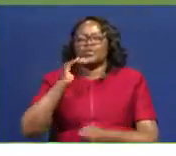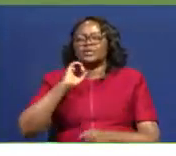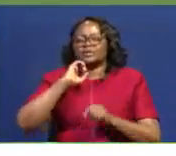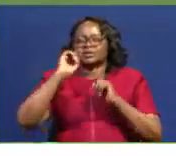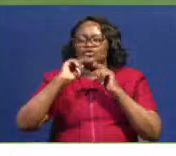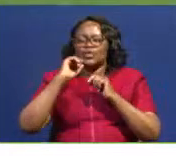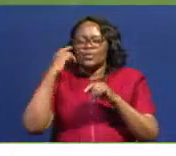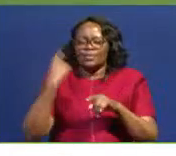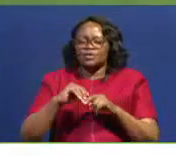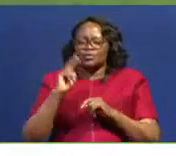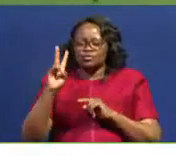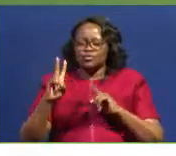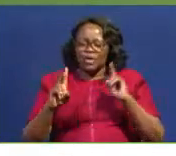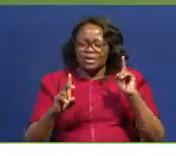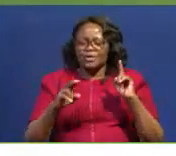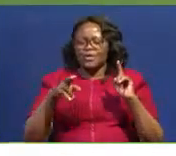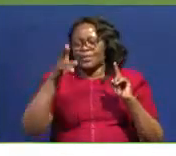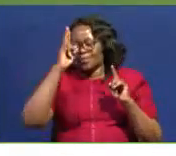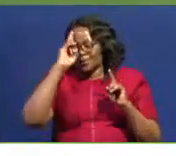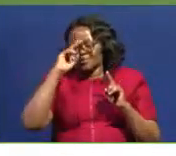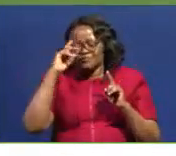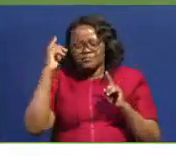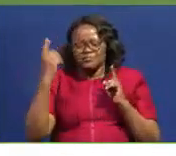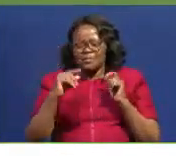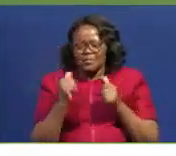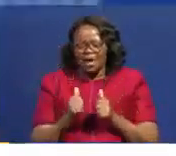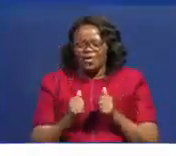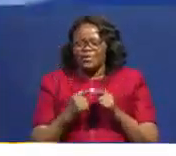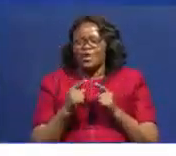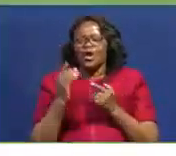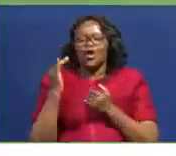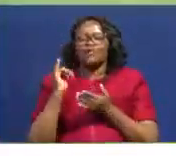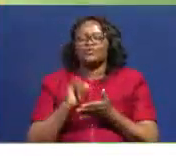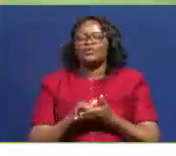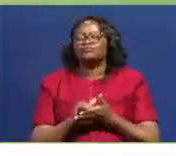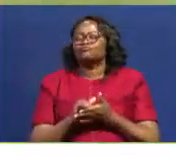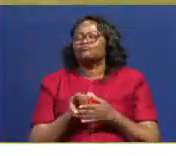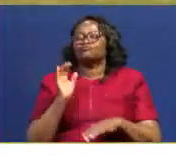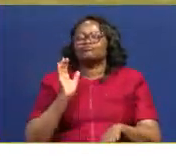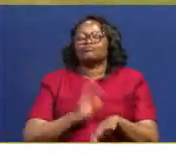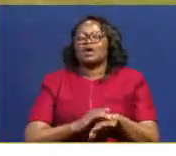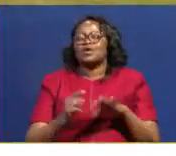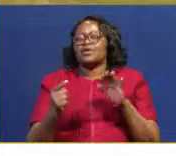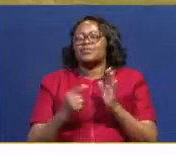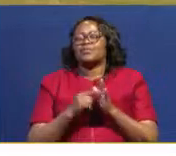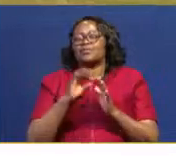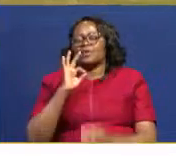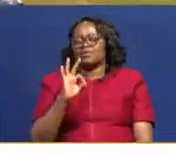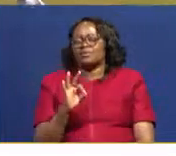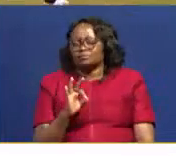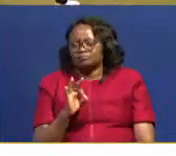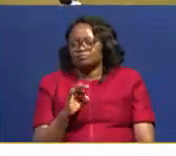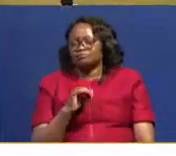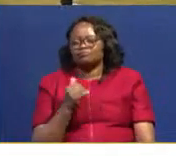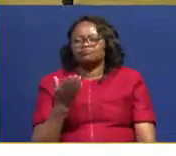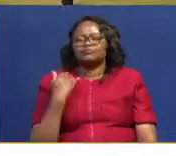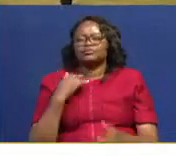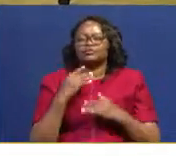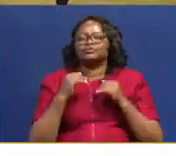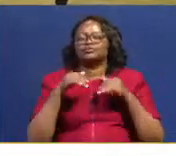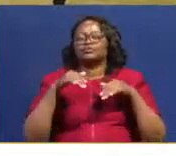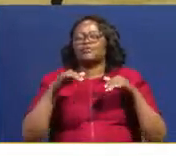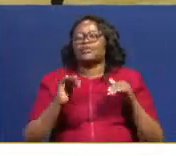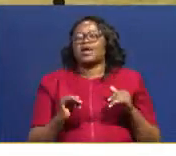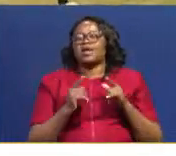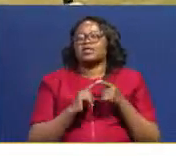beat them 2-1. Police are still unbeaten but hope to come out with the maximum points after their 1-1 draw with Sofapaka. Bandari are still